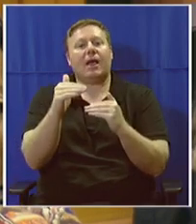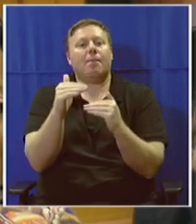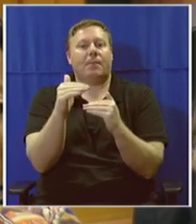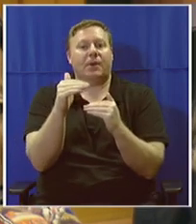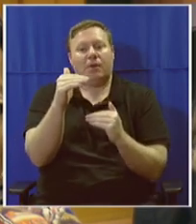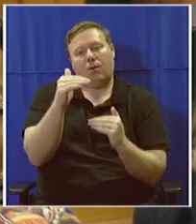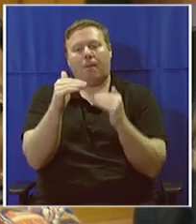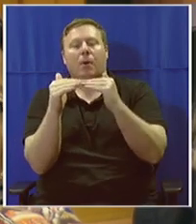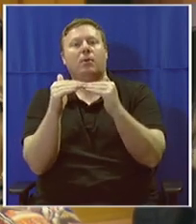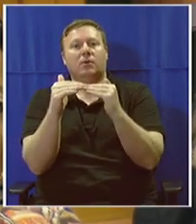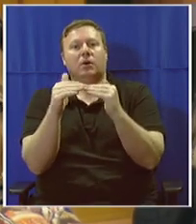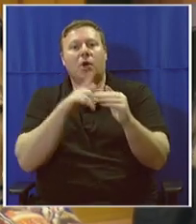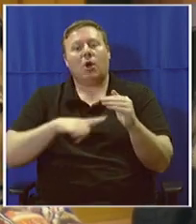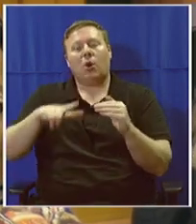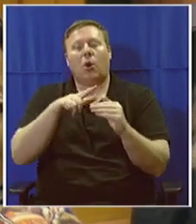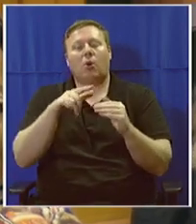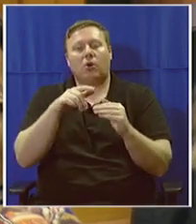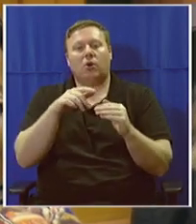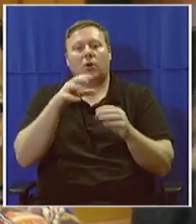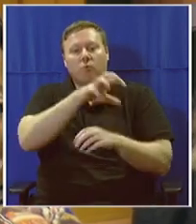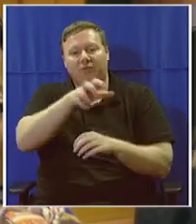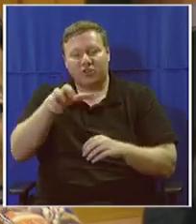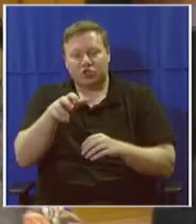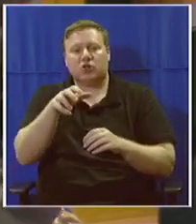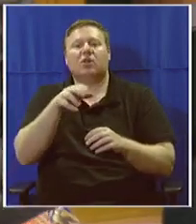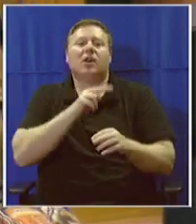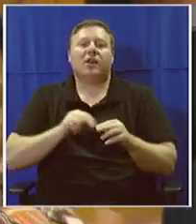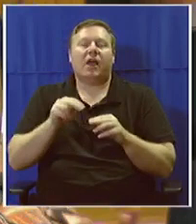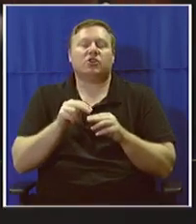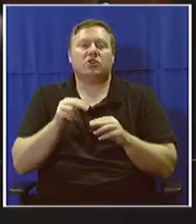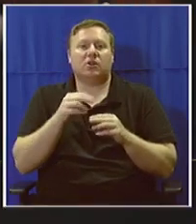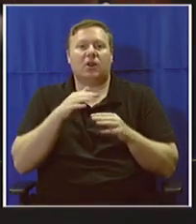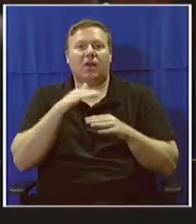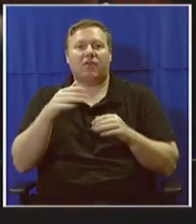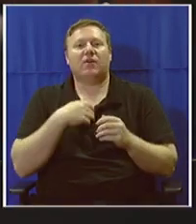at local level, provincial and national level. I so move. Thank you.